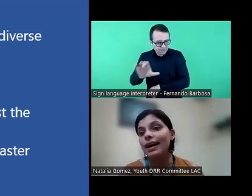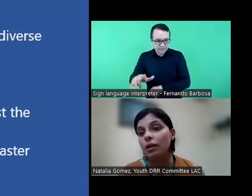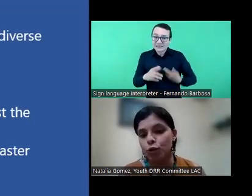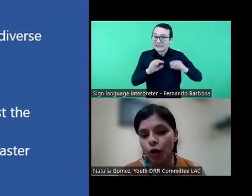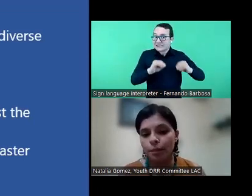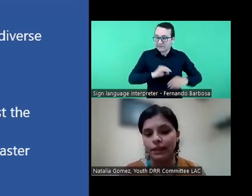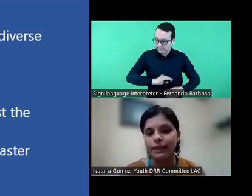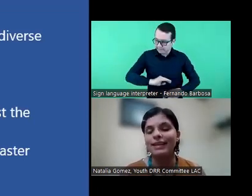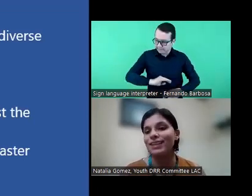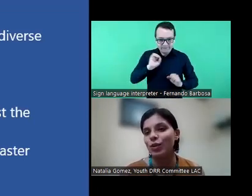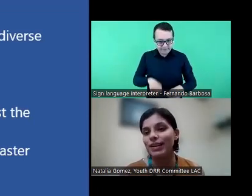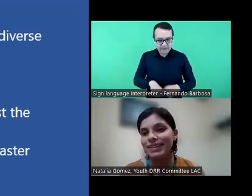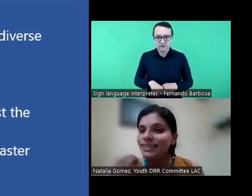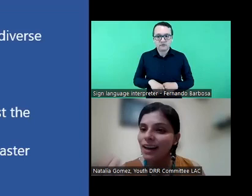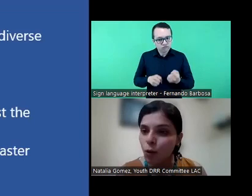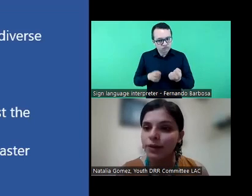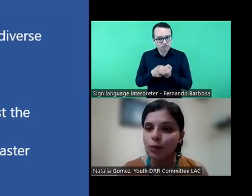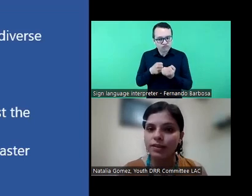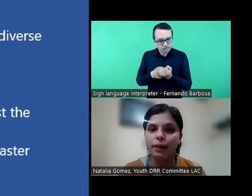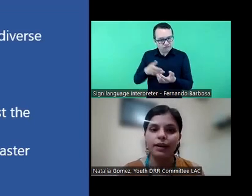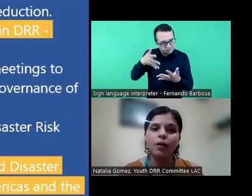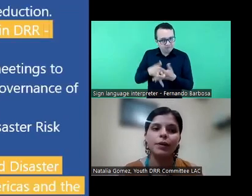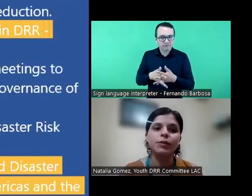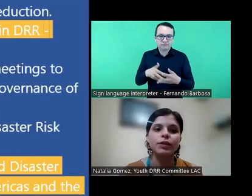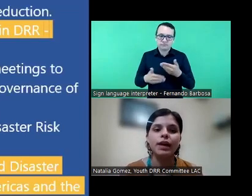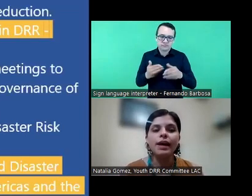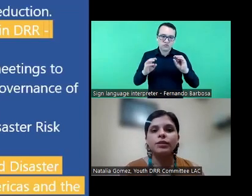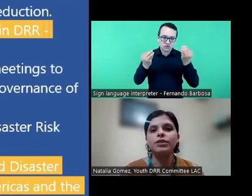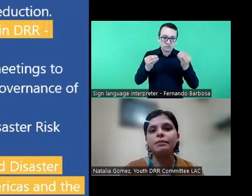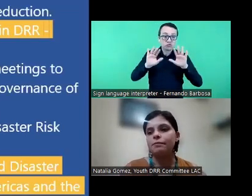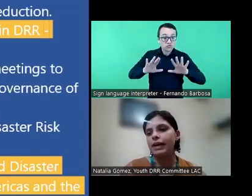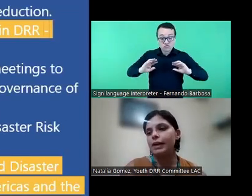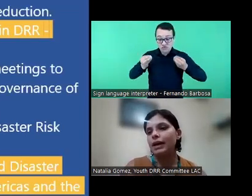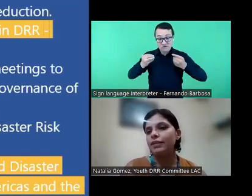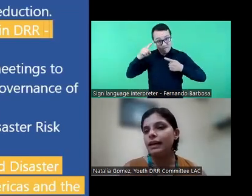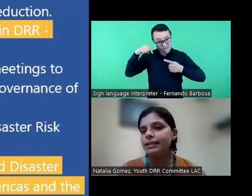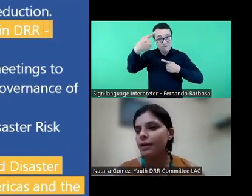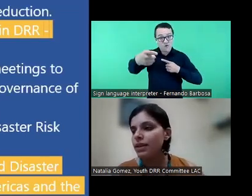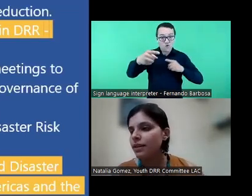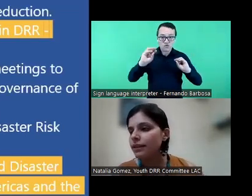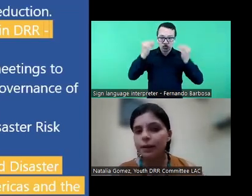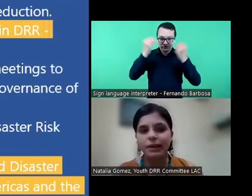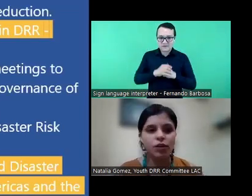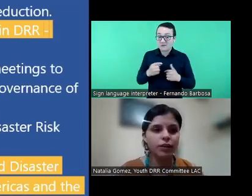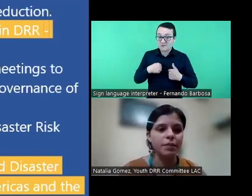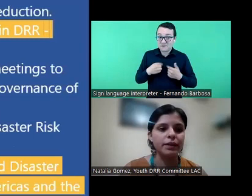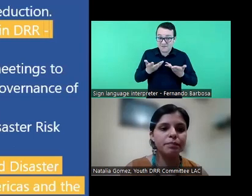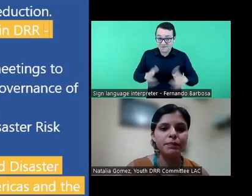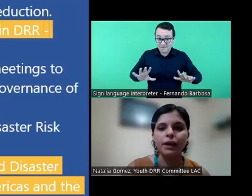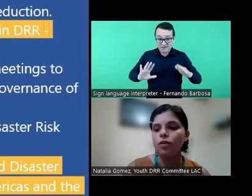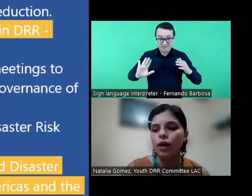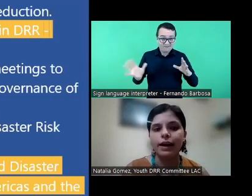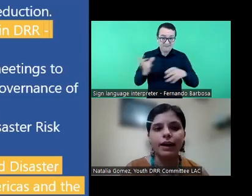more capabilities and support the execution of actions from young people for young people. So to wrap up